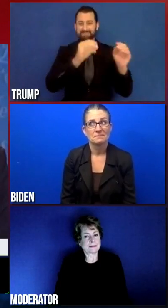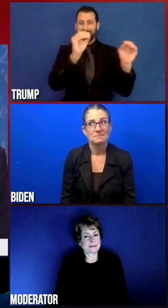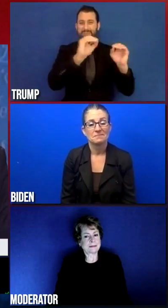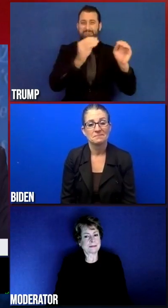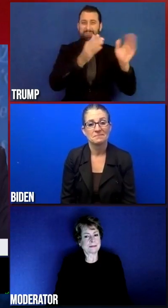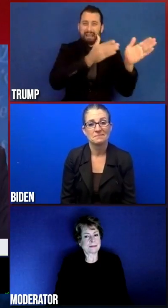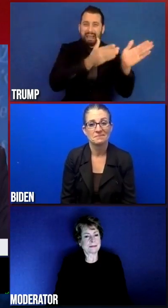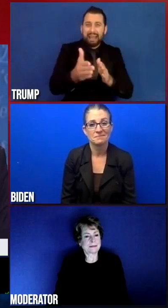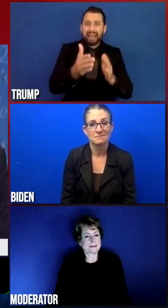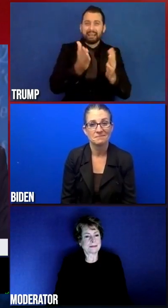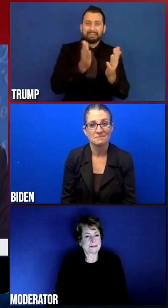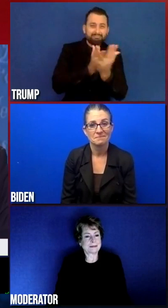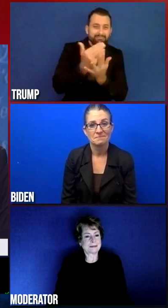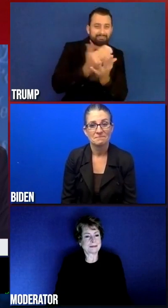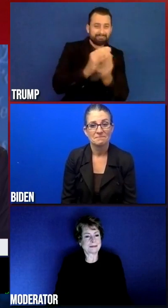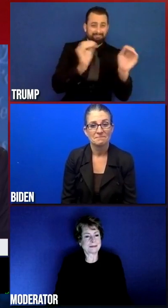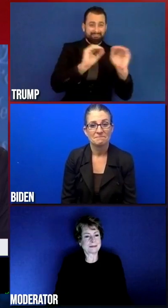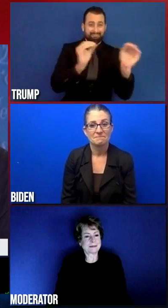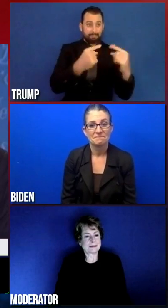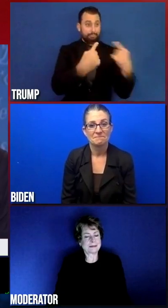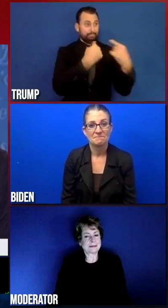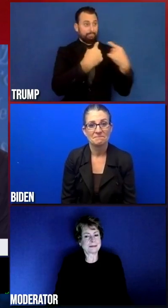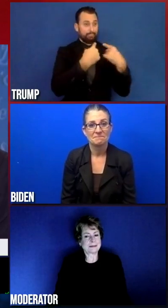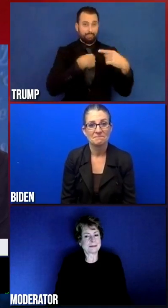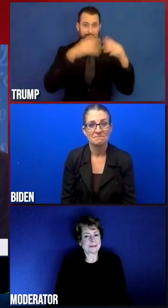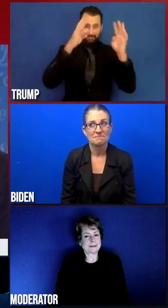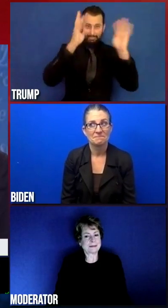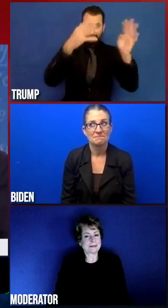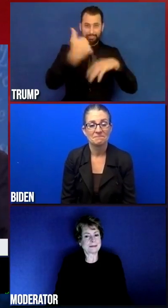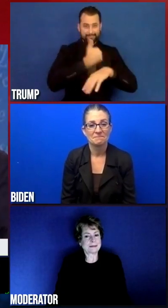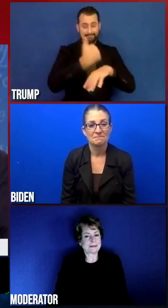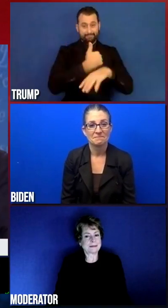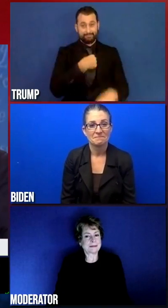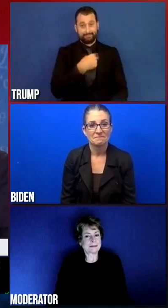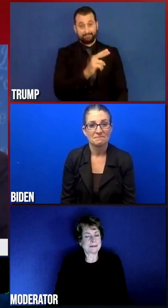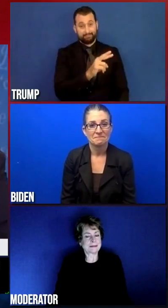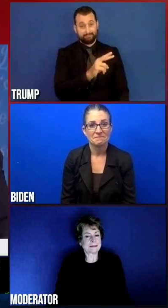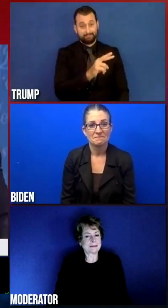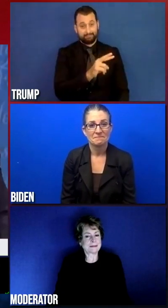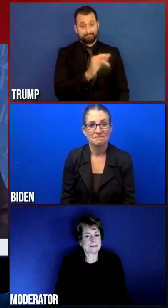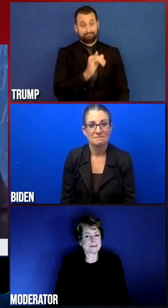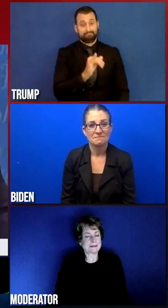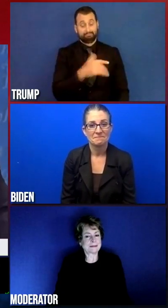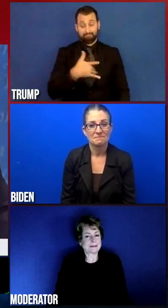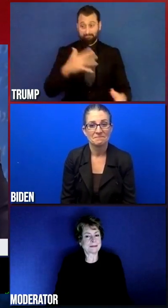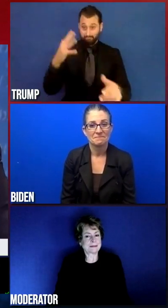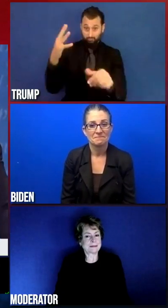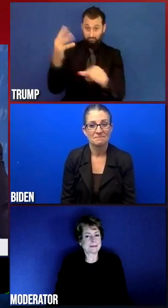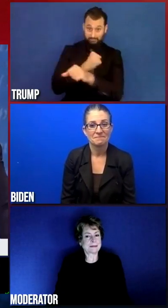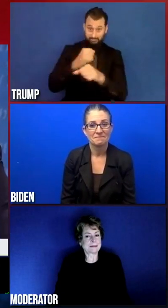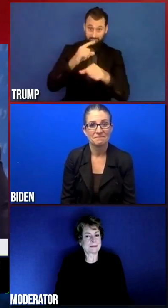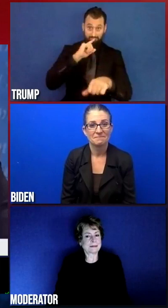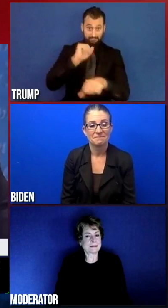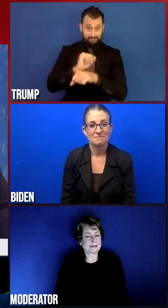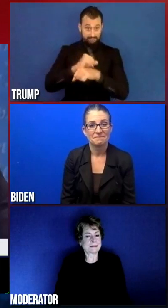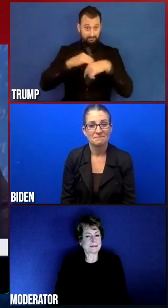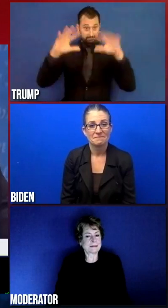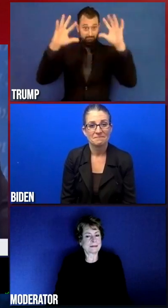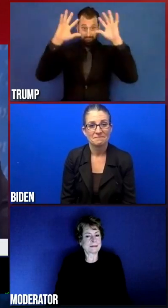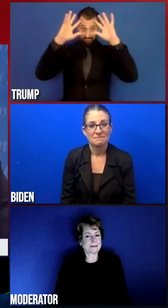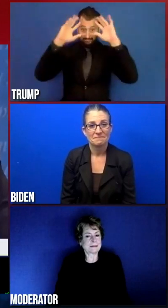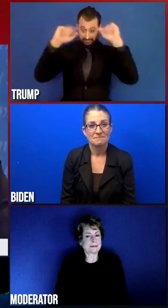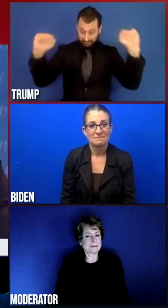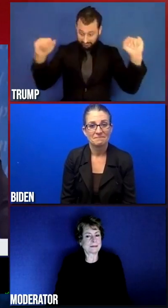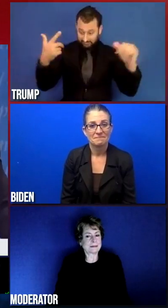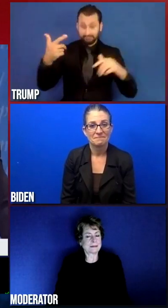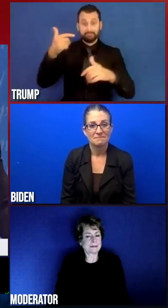and even before I won, from the day I came down the escalator with our First Lady. They were a disaster. They were a disgrace to our country. And we've